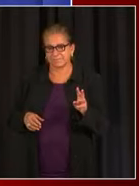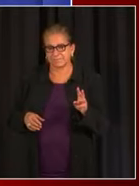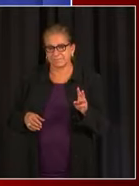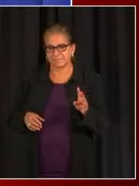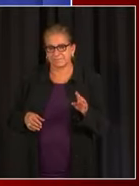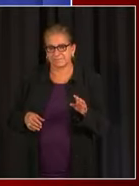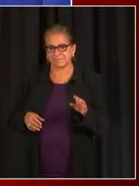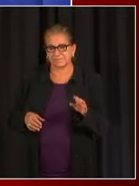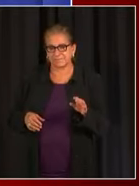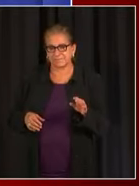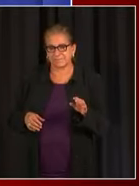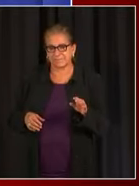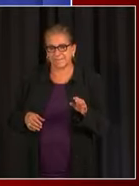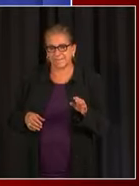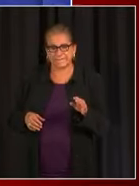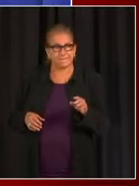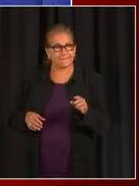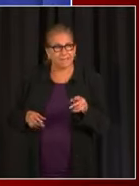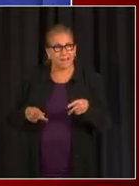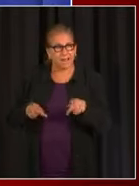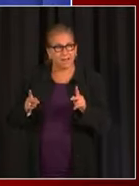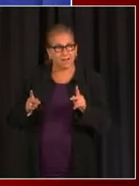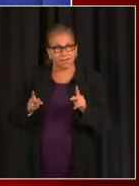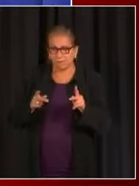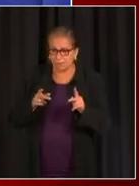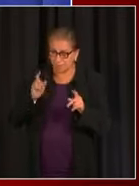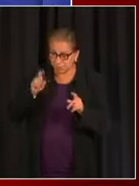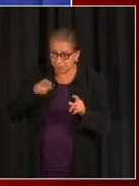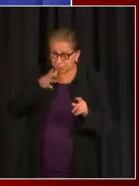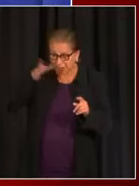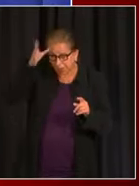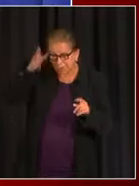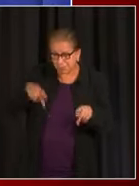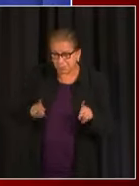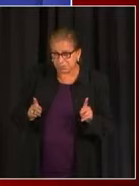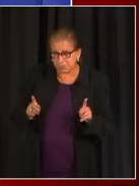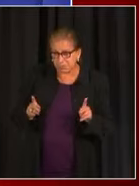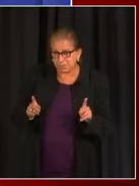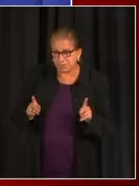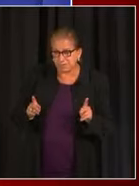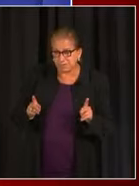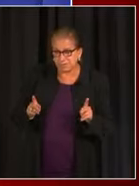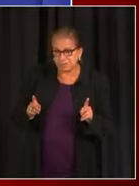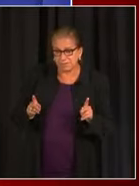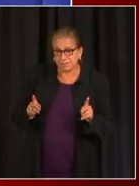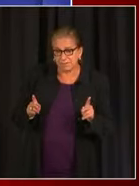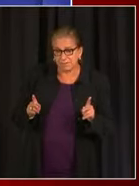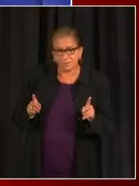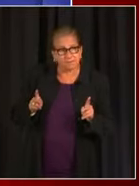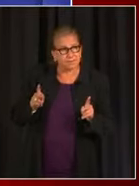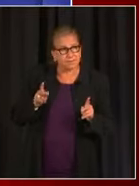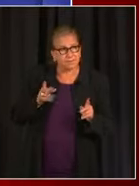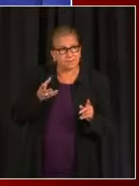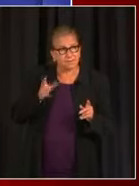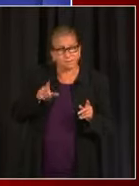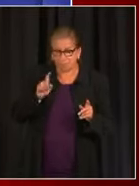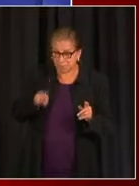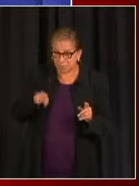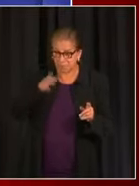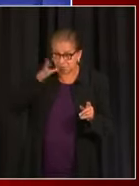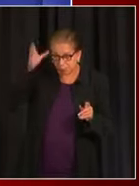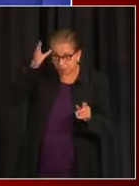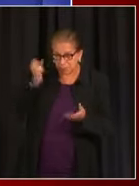to give consent to vaccinations because the law is silent on the types of vaccinations.